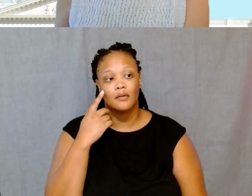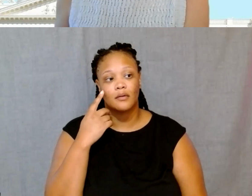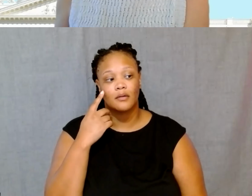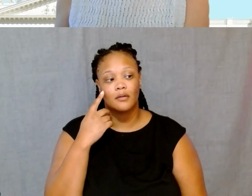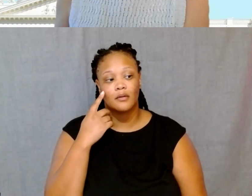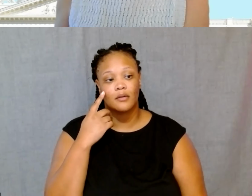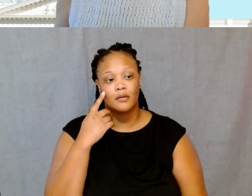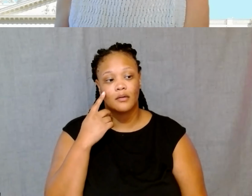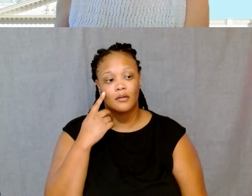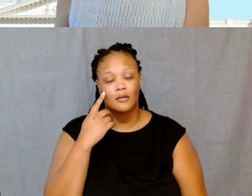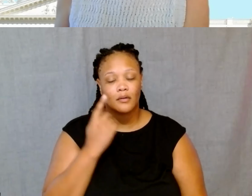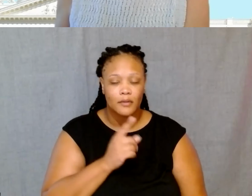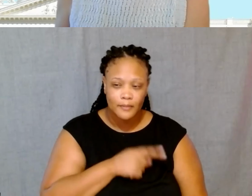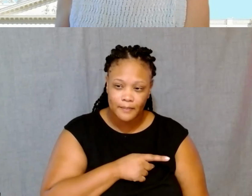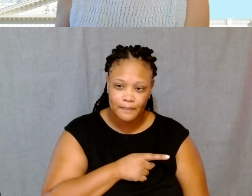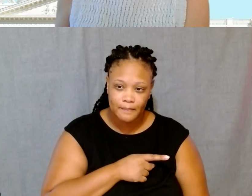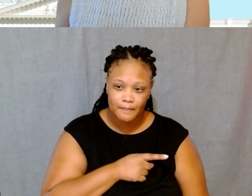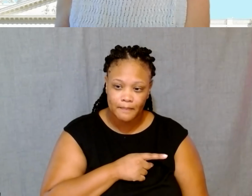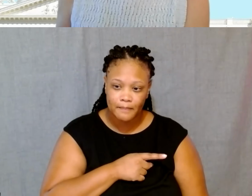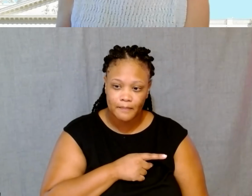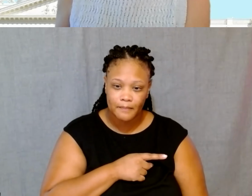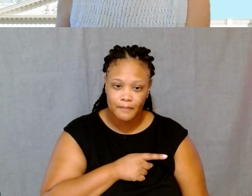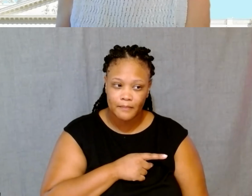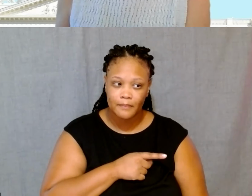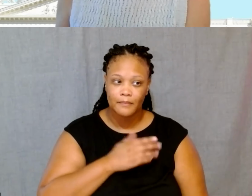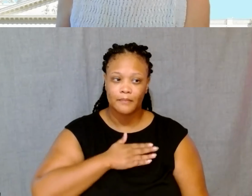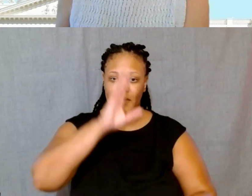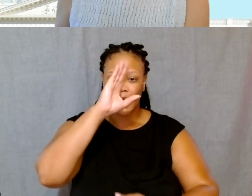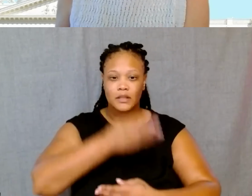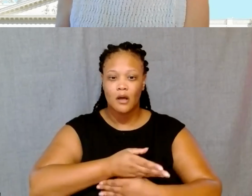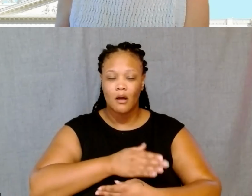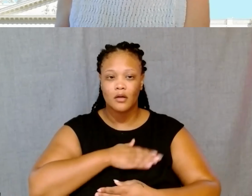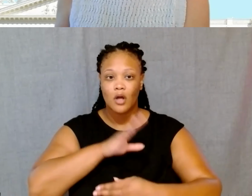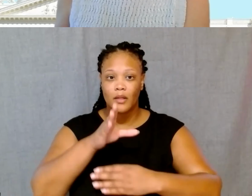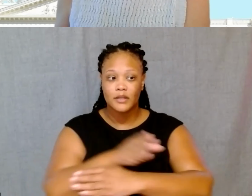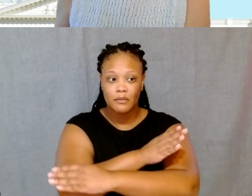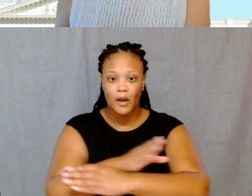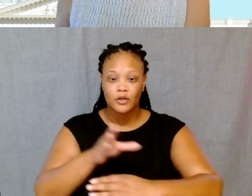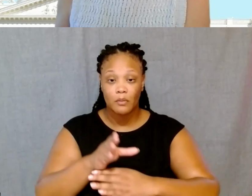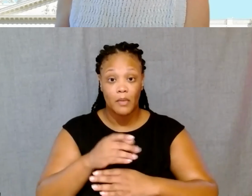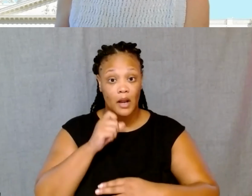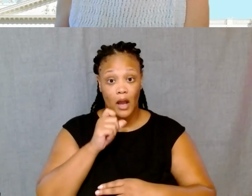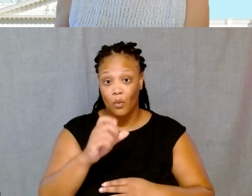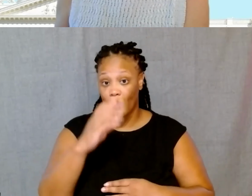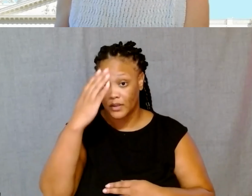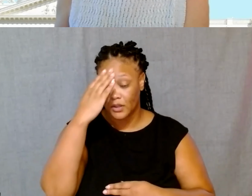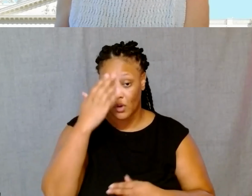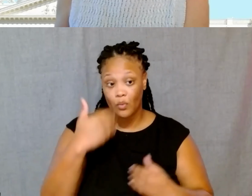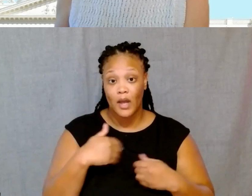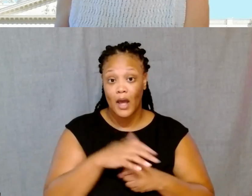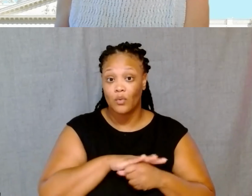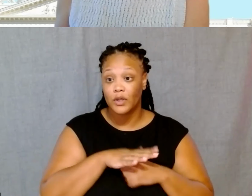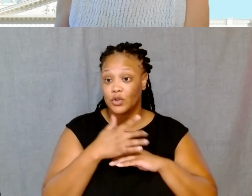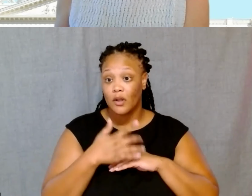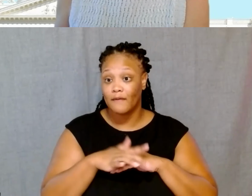her hand. Our son is on the spectrum, and I wasn't aware there was a regional availability.